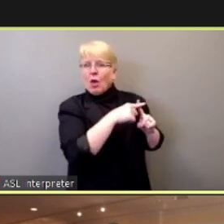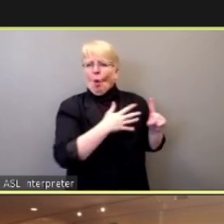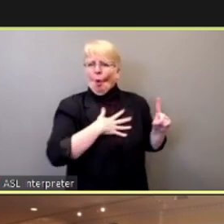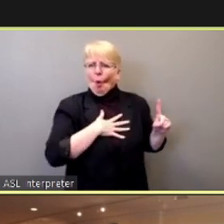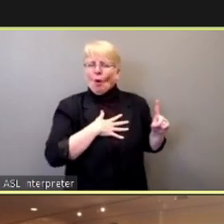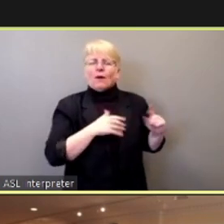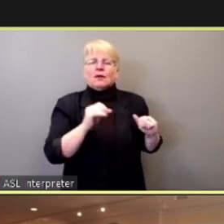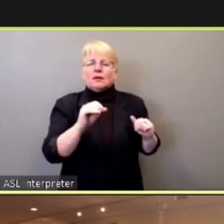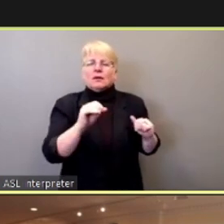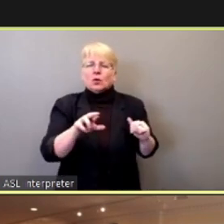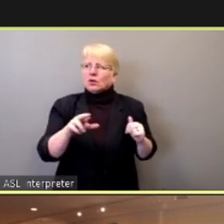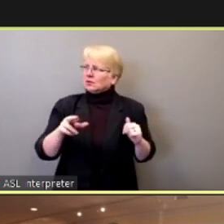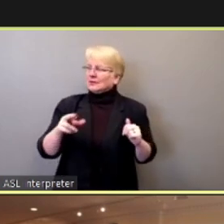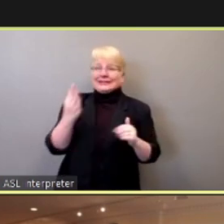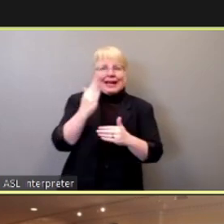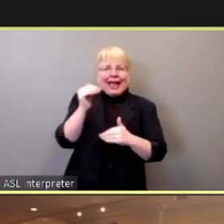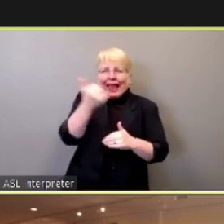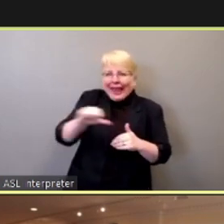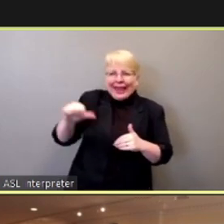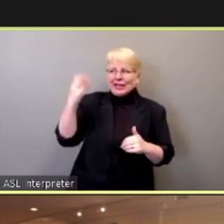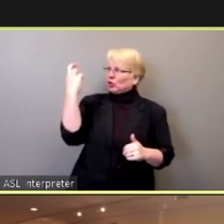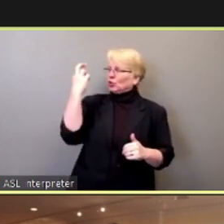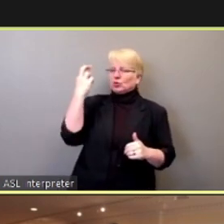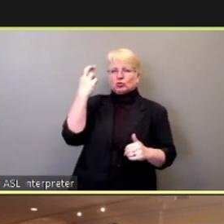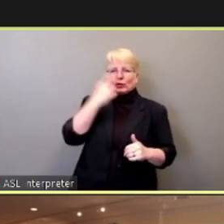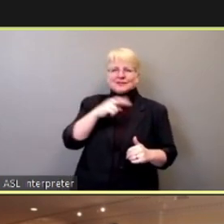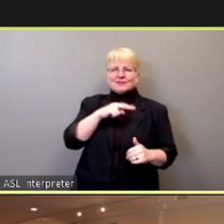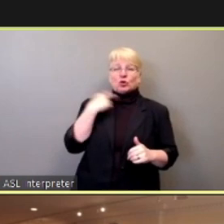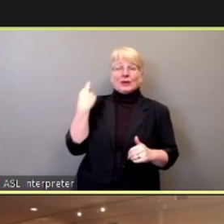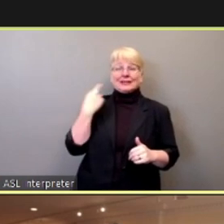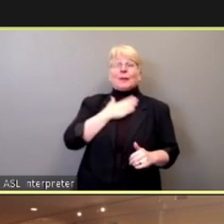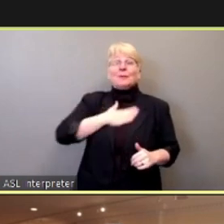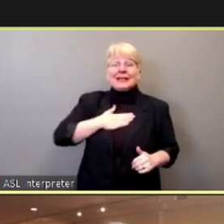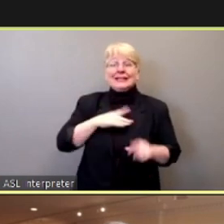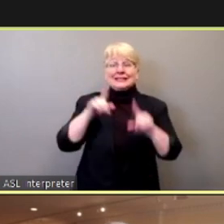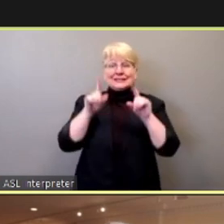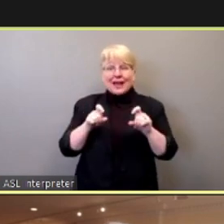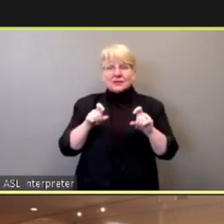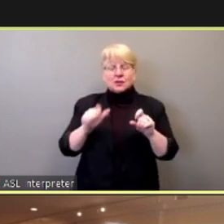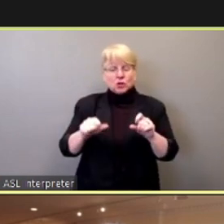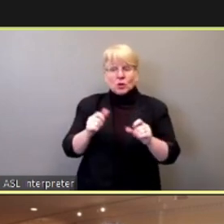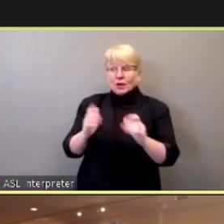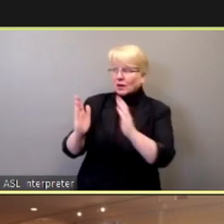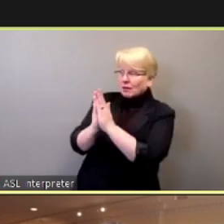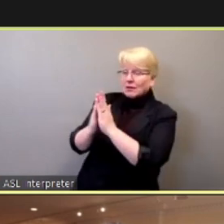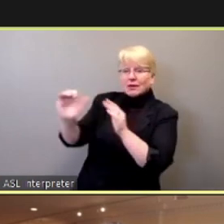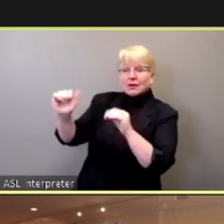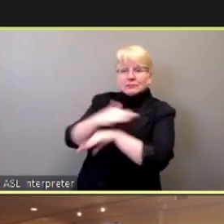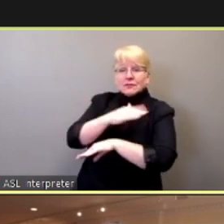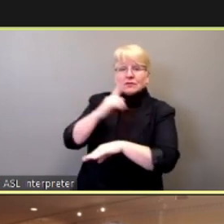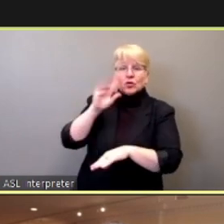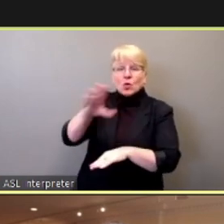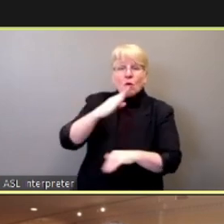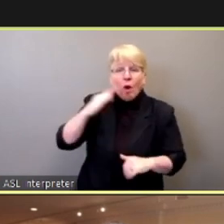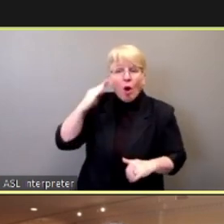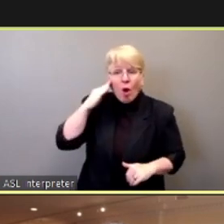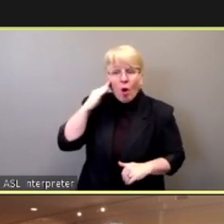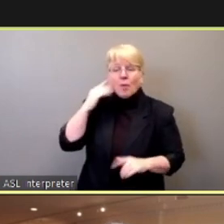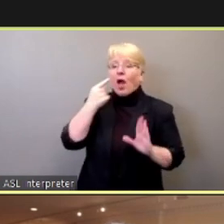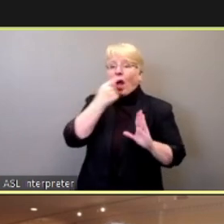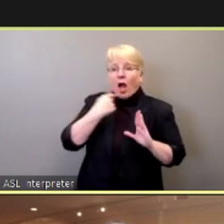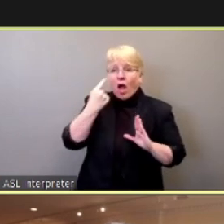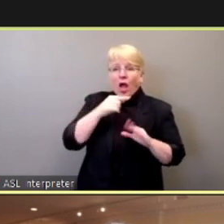a higher risk exposure, please get tested. Or if you're just concerned and have a reason,